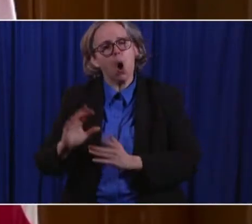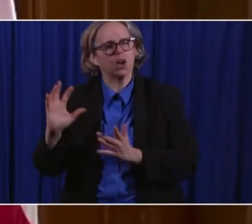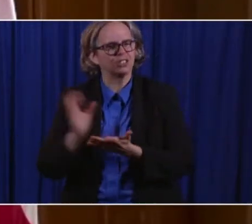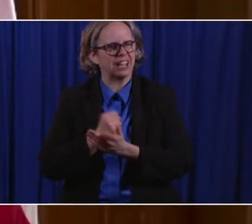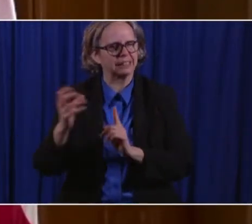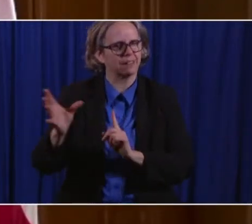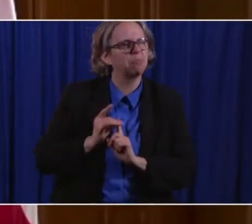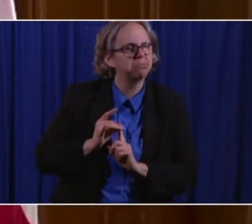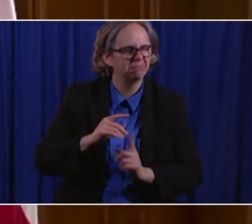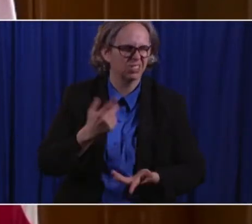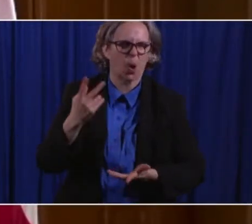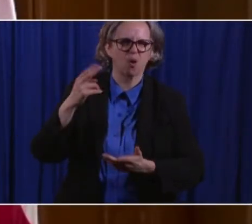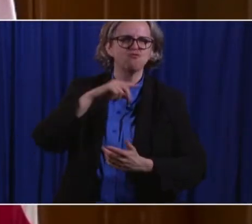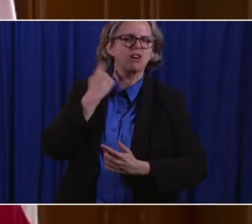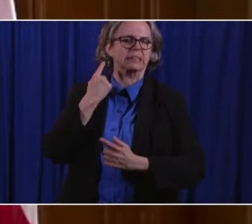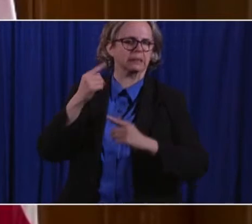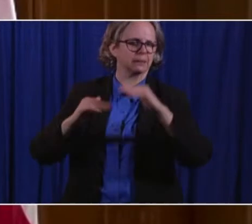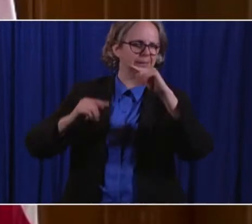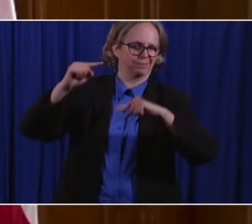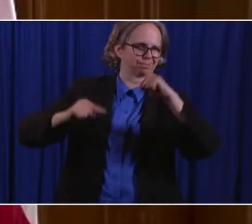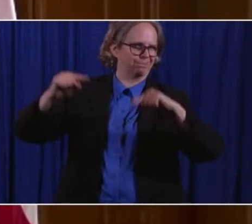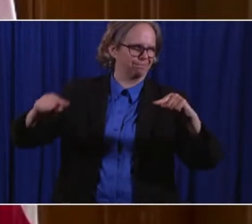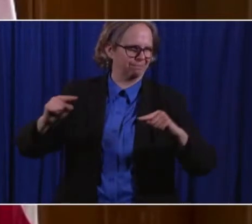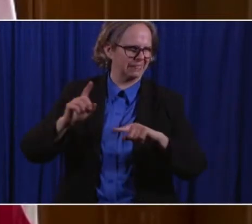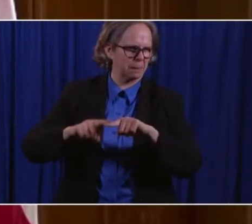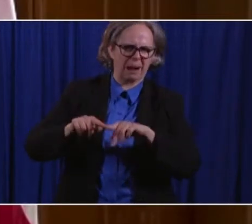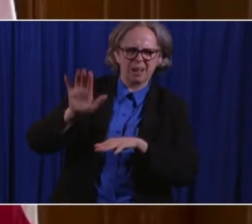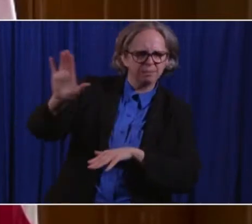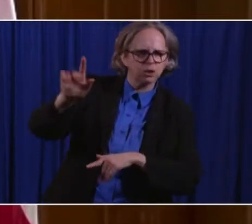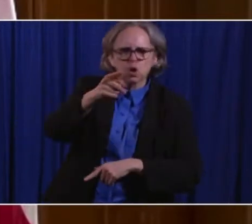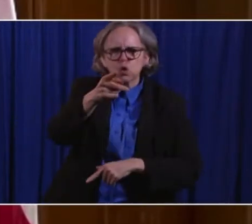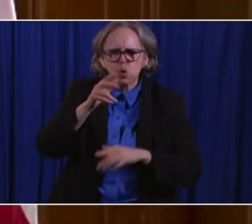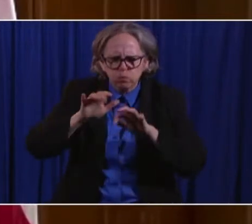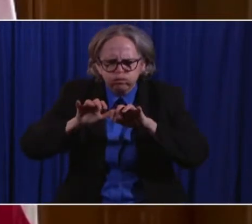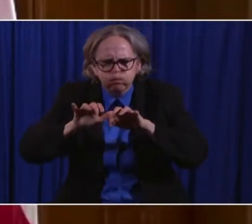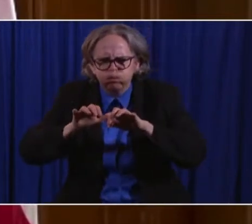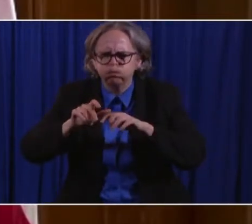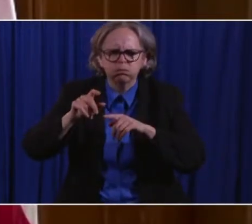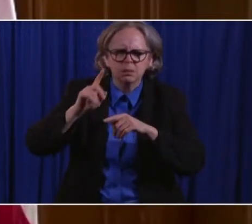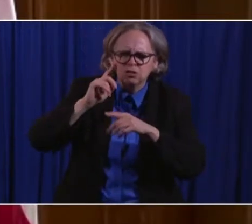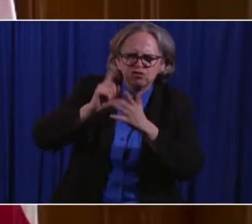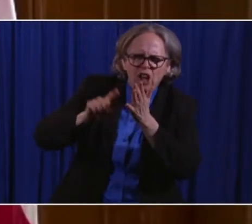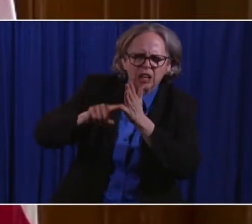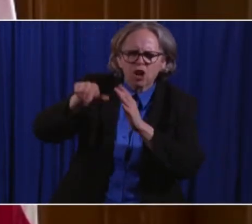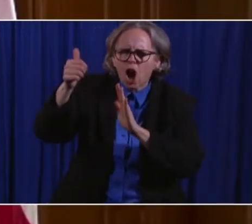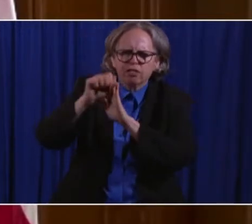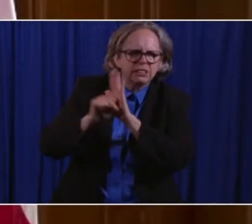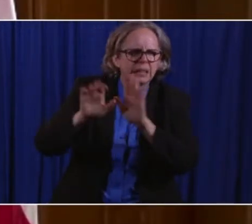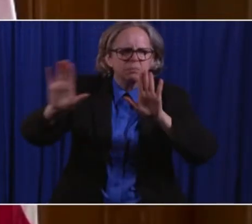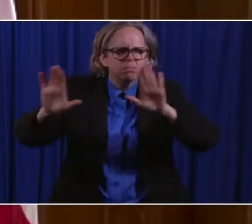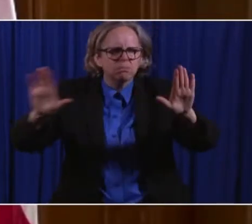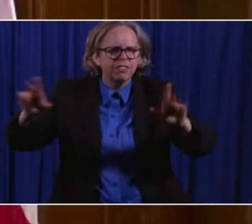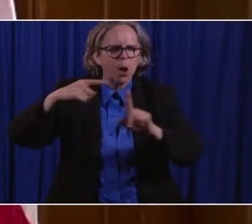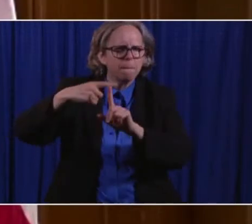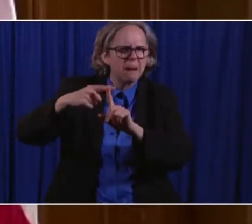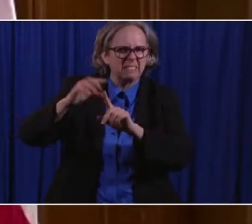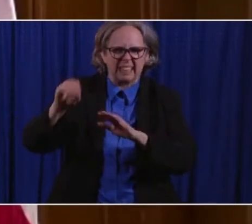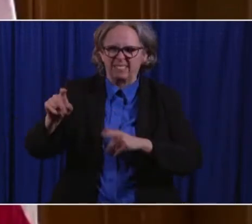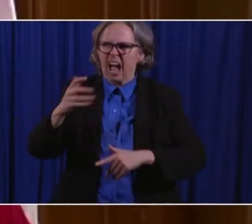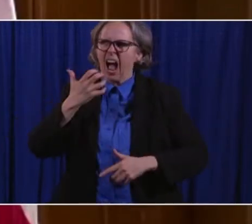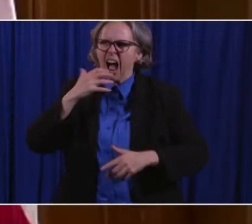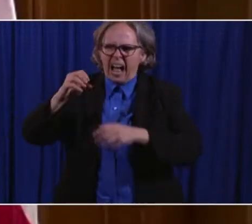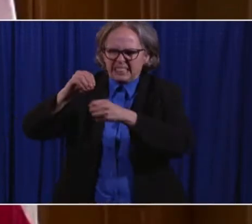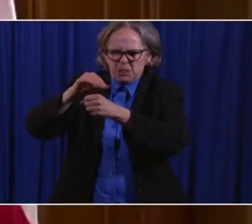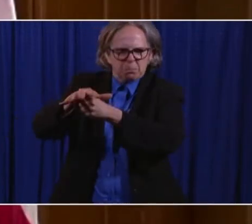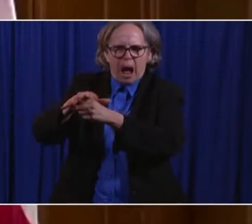all the states are, certainly including Ohio, and you can see where those real hot spots are. And so if I was going to a state that